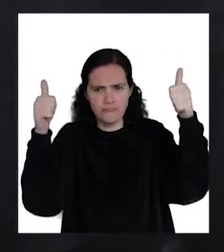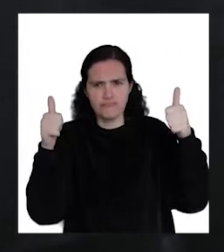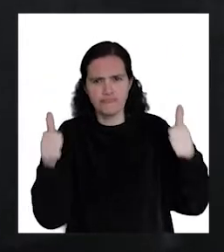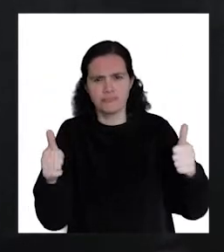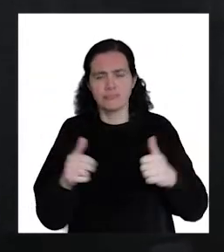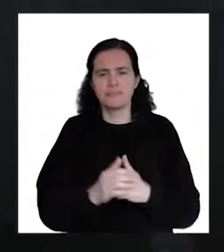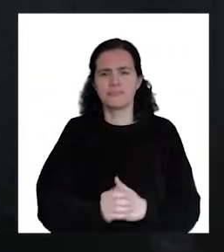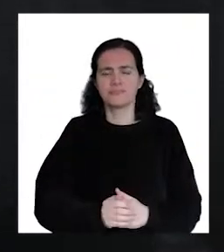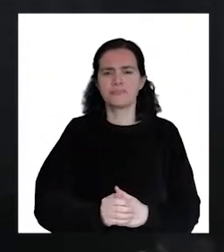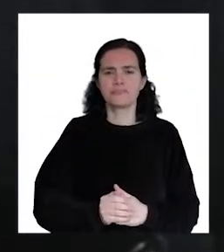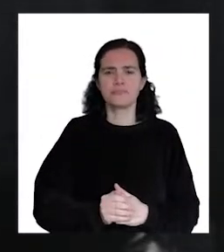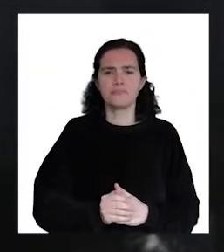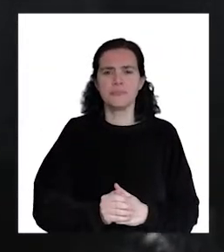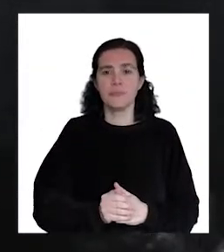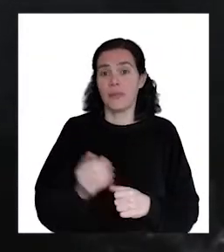wallpaper-like